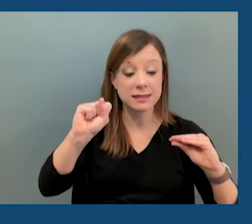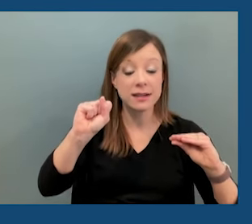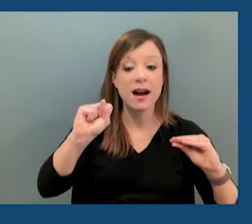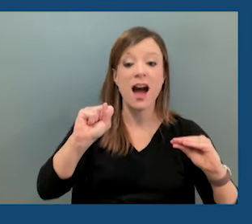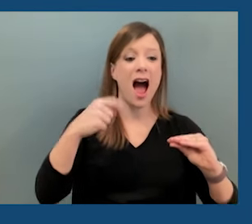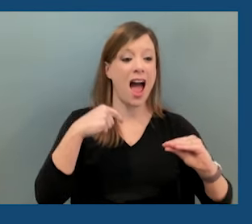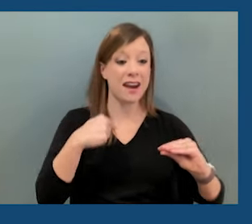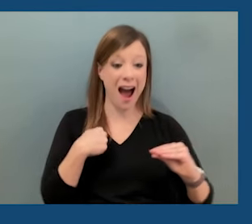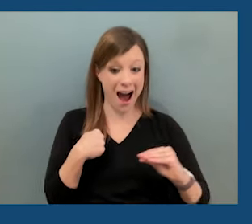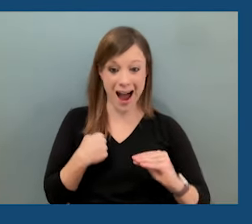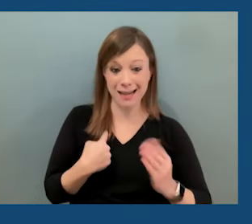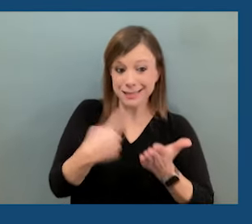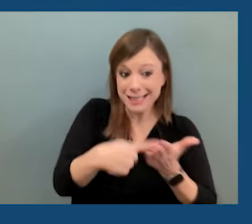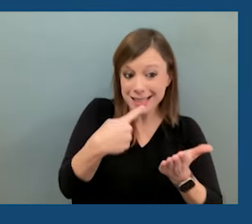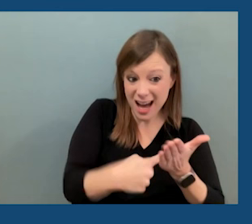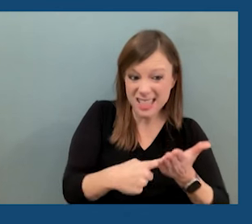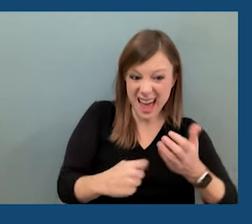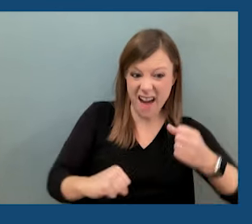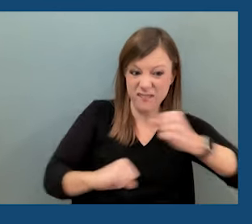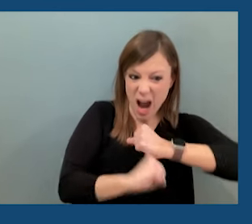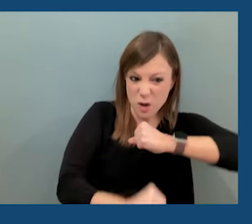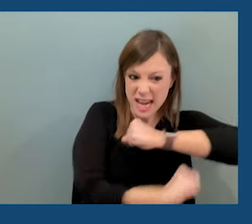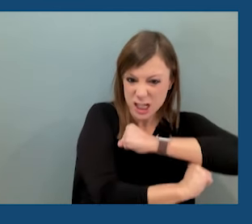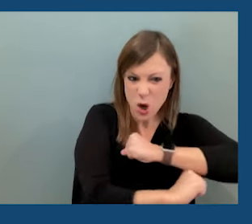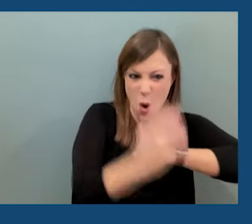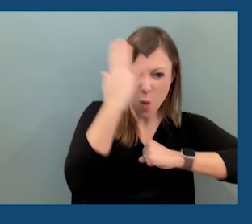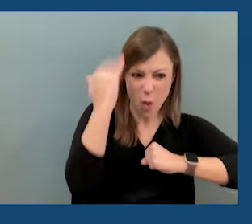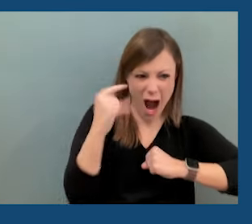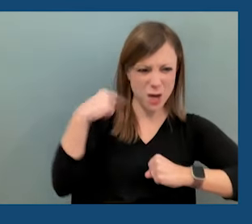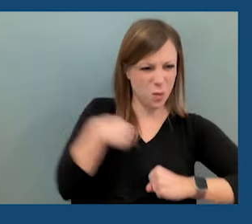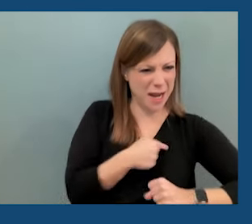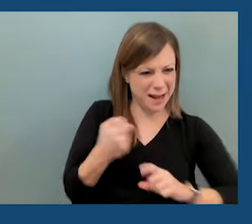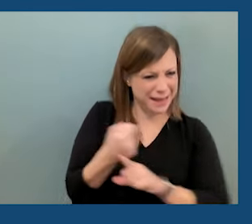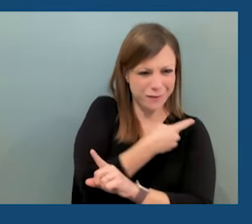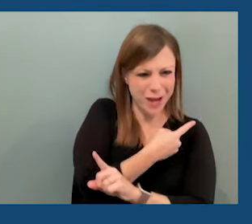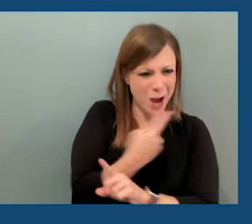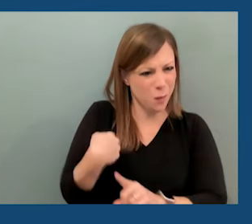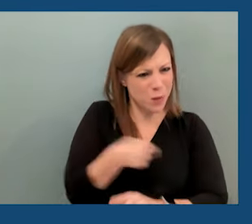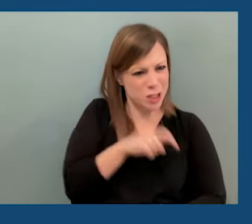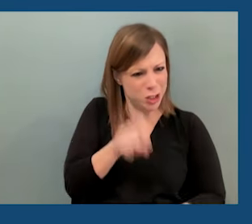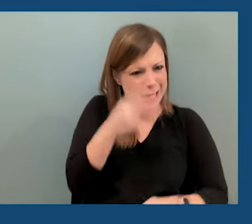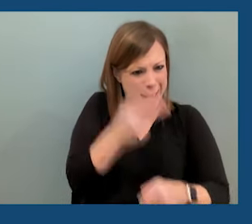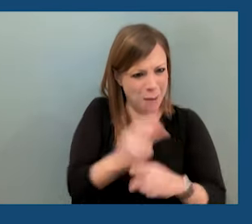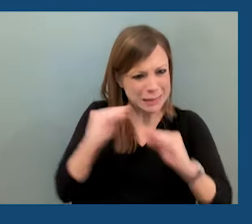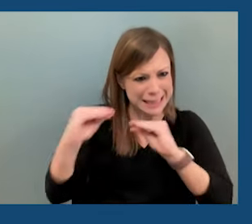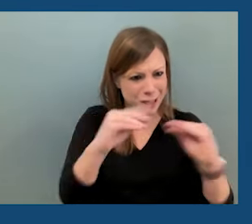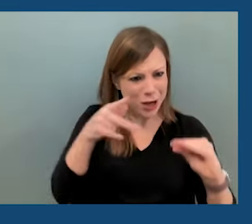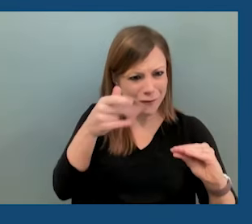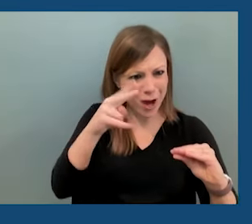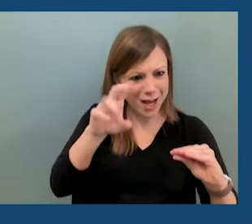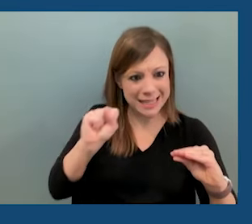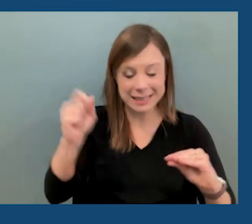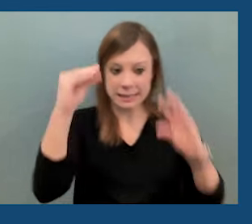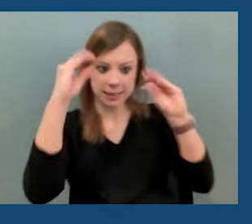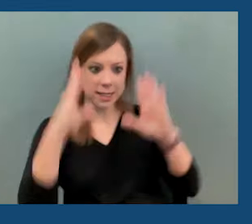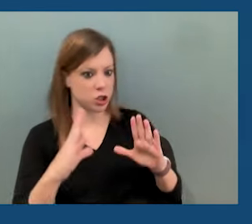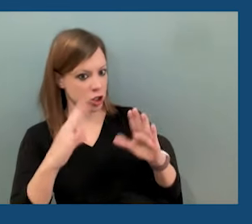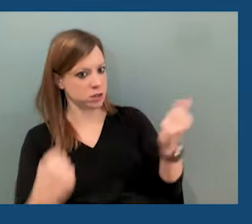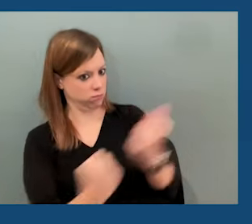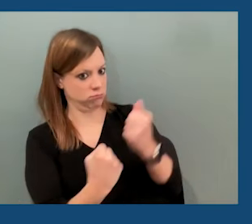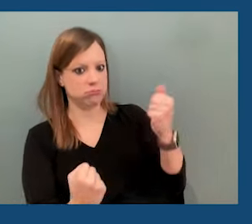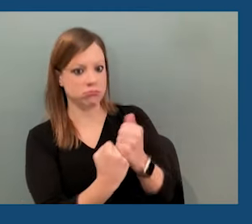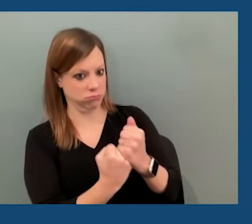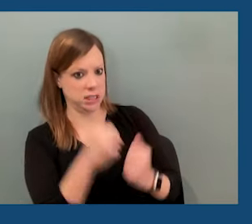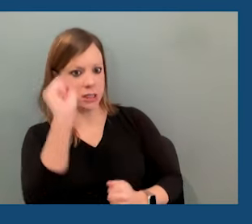ever done. They say, why did we ever leave it? So we're going to get rid of the debunked theories, get back to the tried and